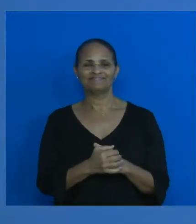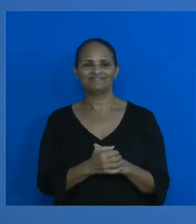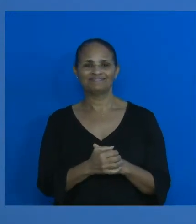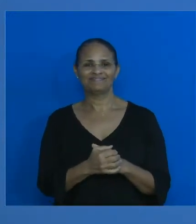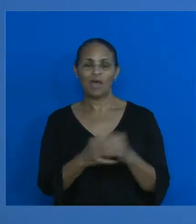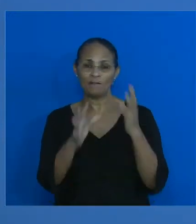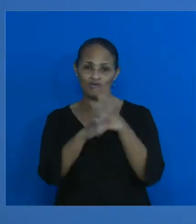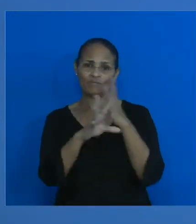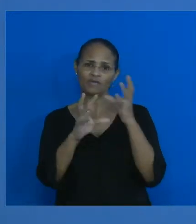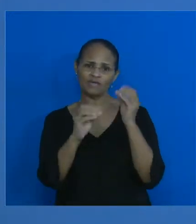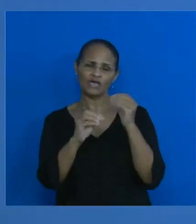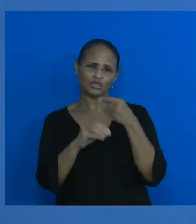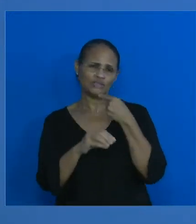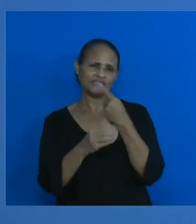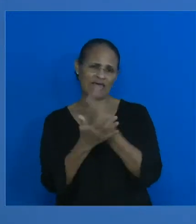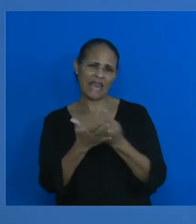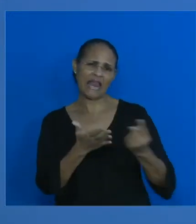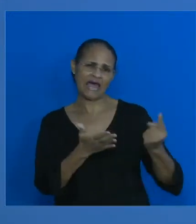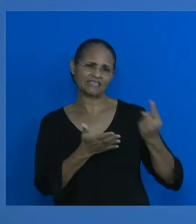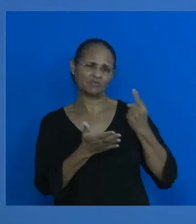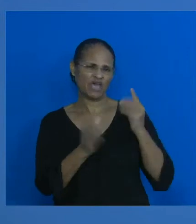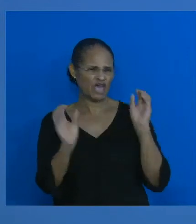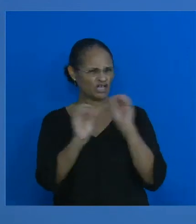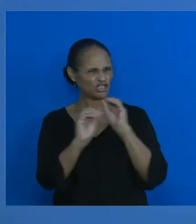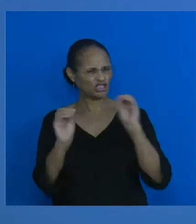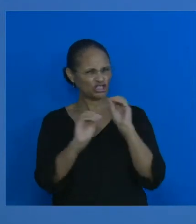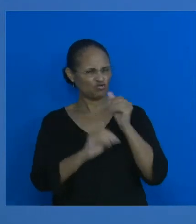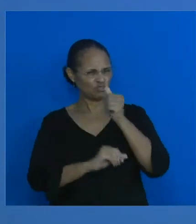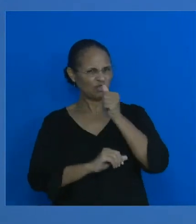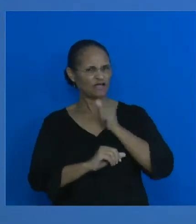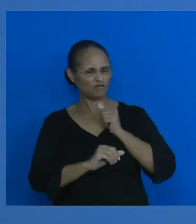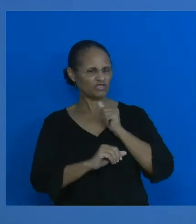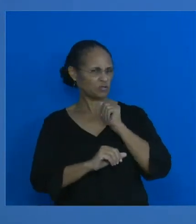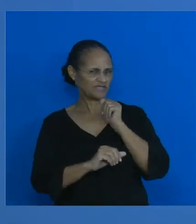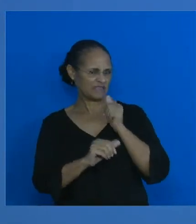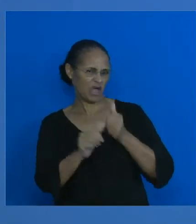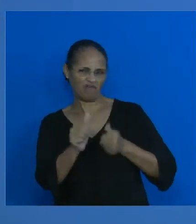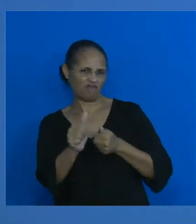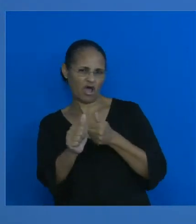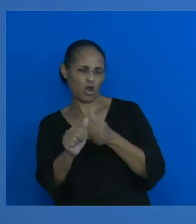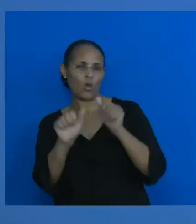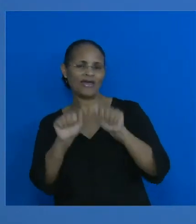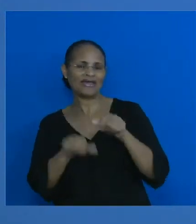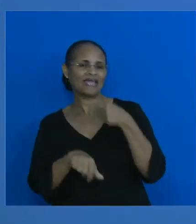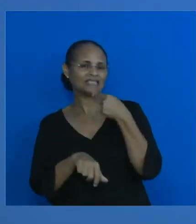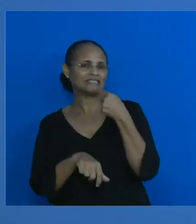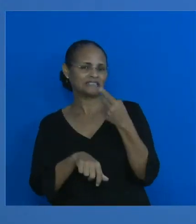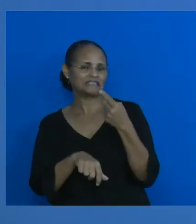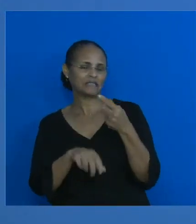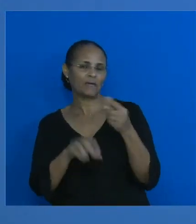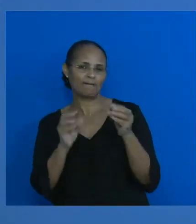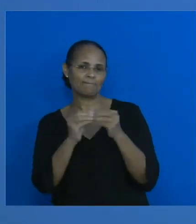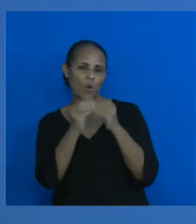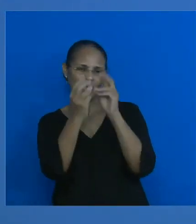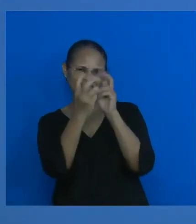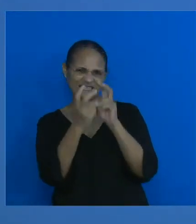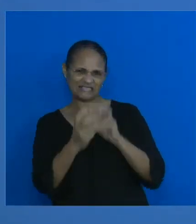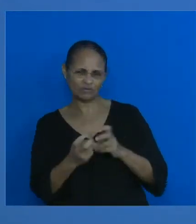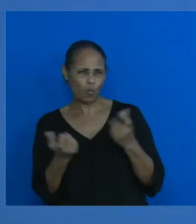Mr. Premier, you said last week a zero tolerance approach was not followed. Can you please give us a few more details on what